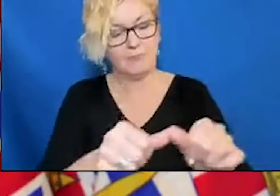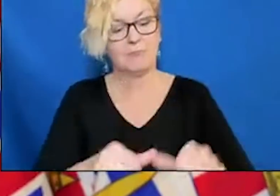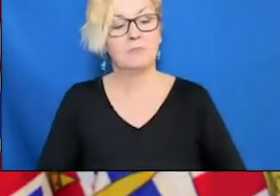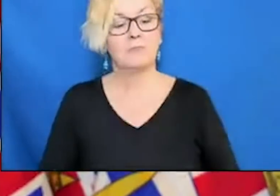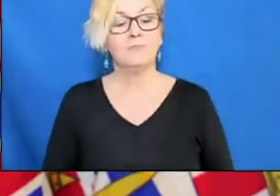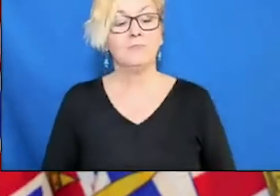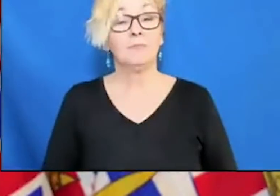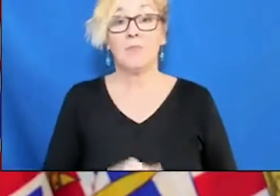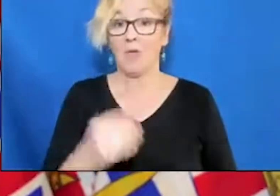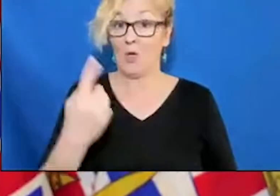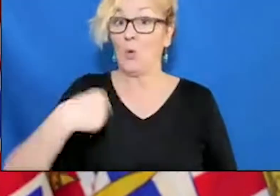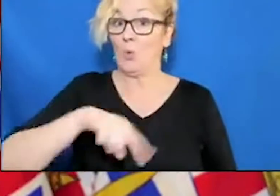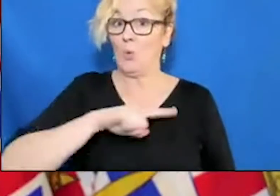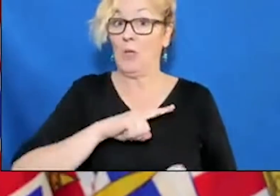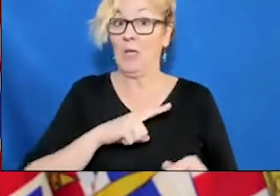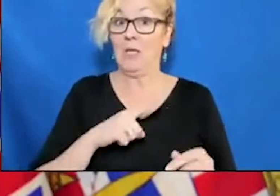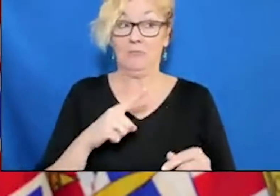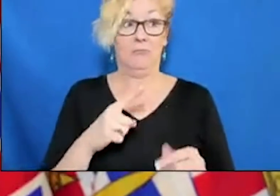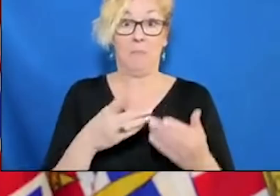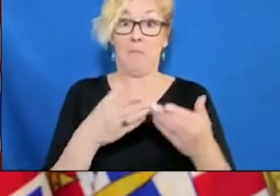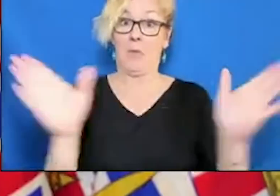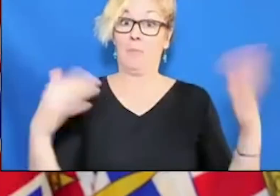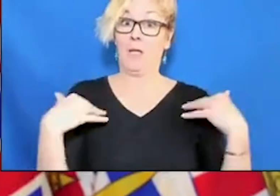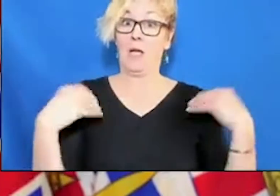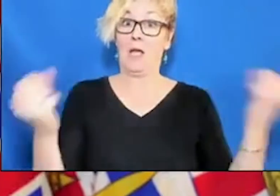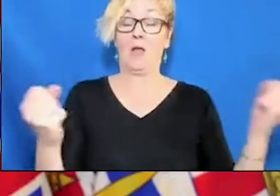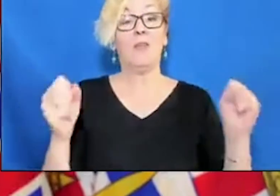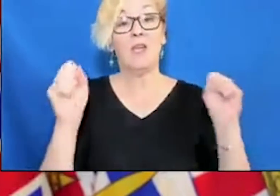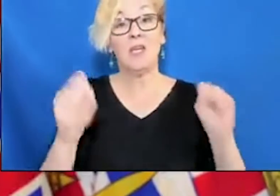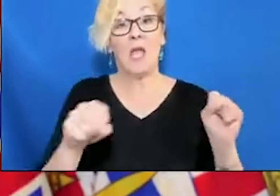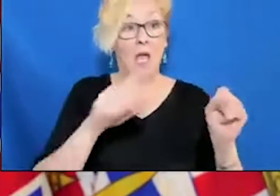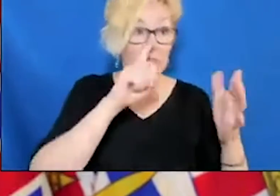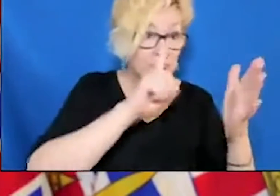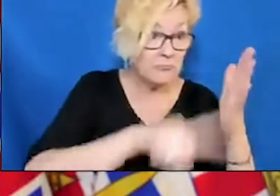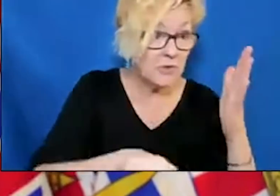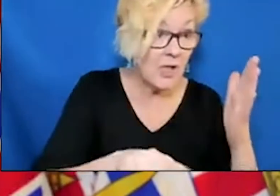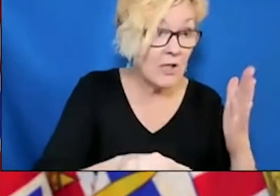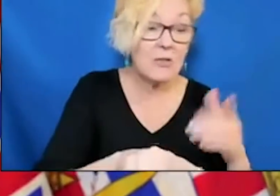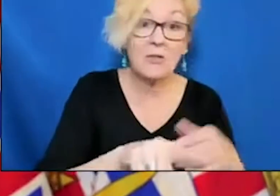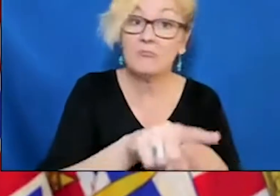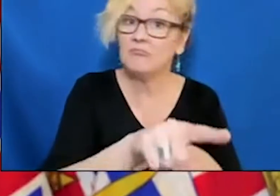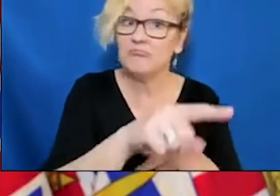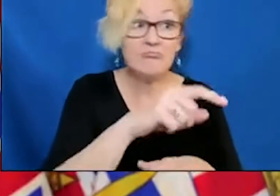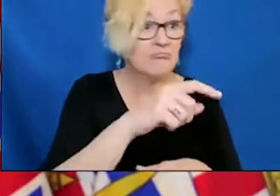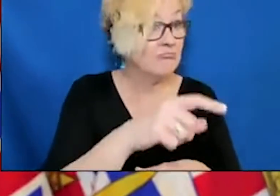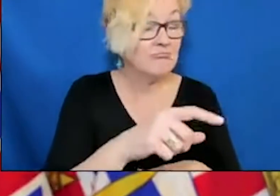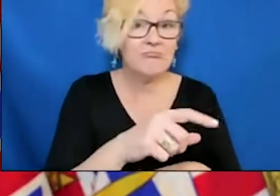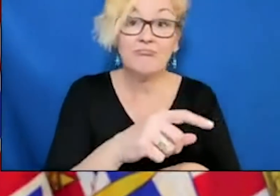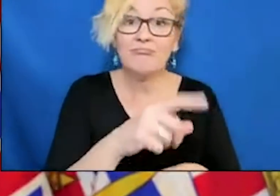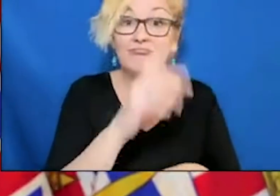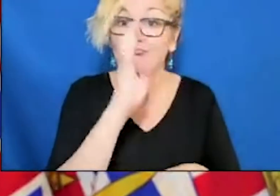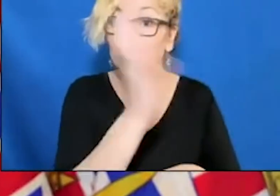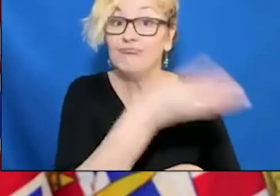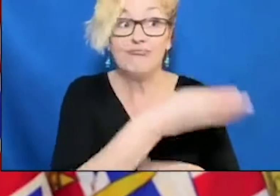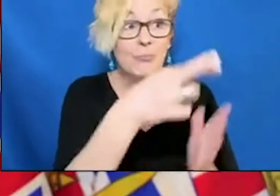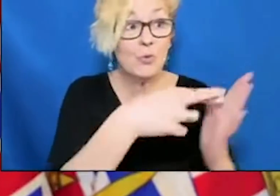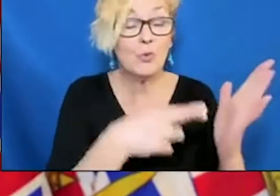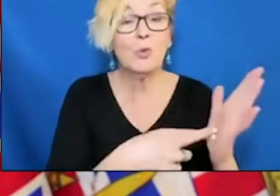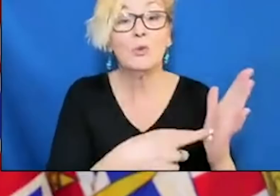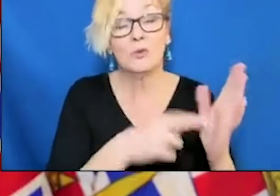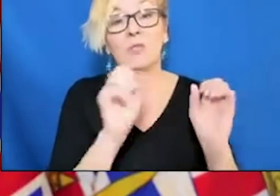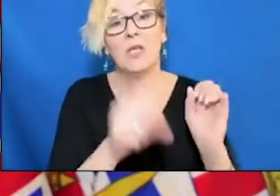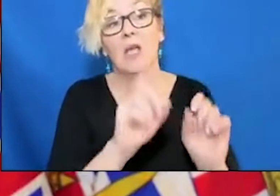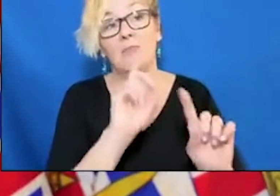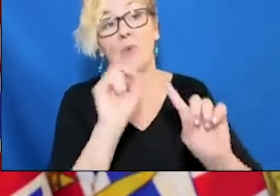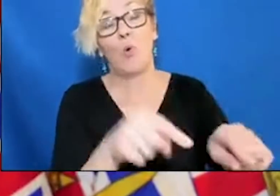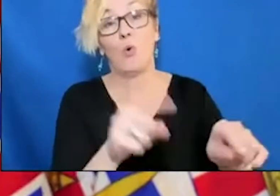us, don't let up now. And if you are blatantly disregarding those public health orders, there are ramifications